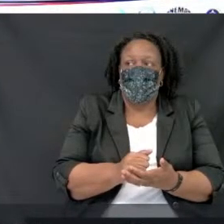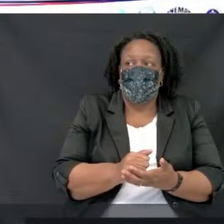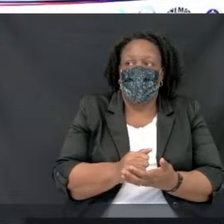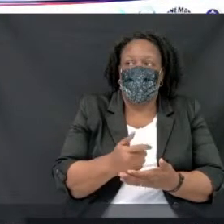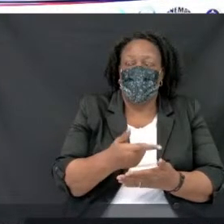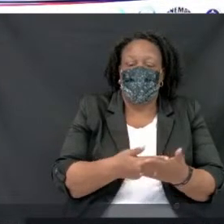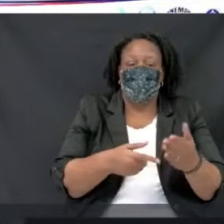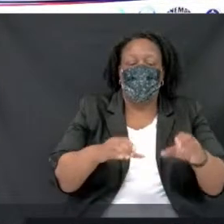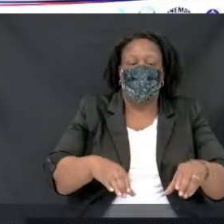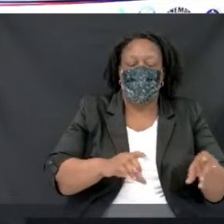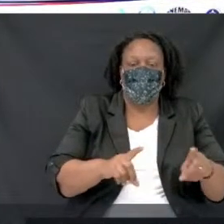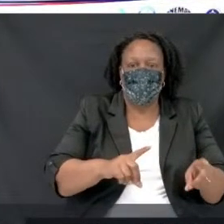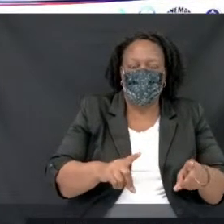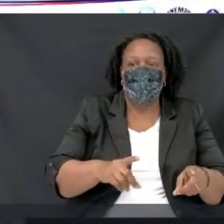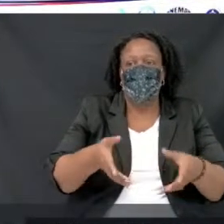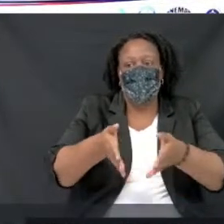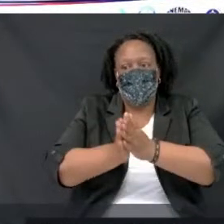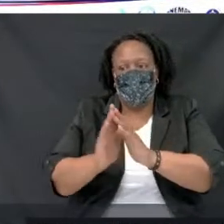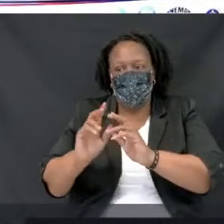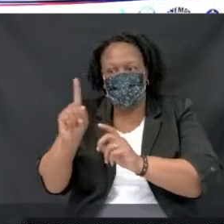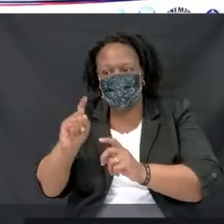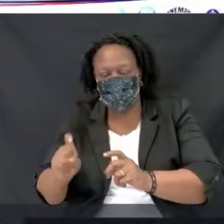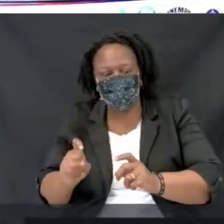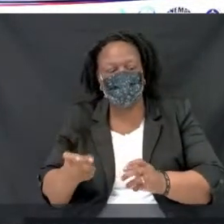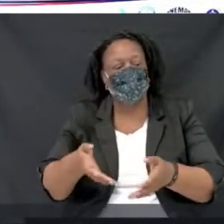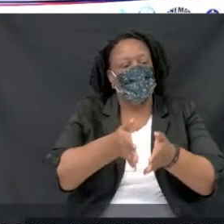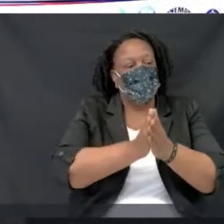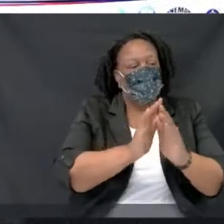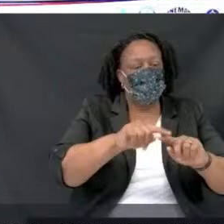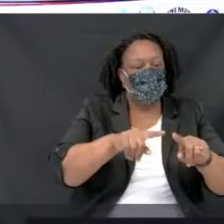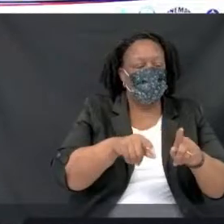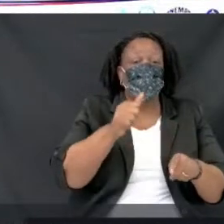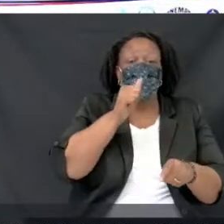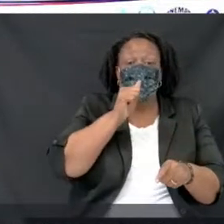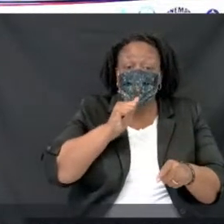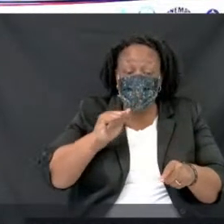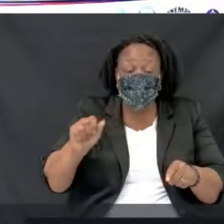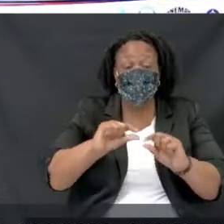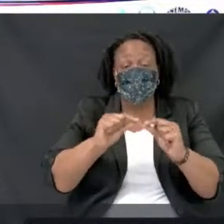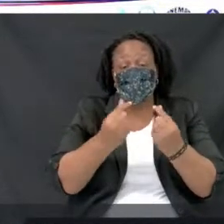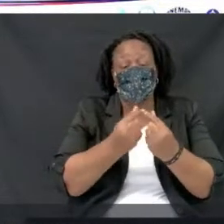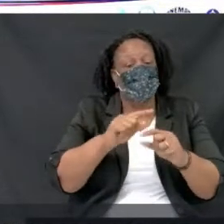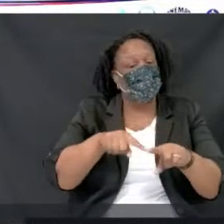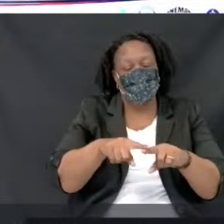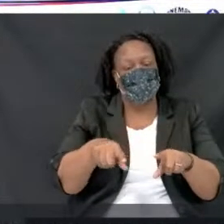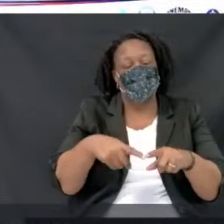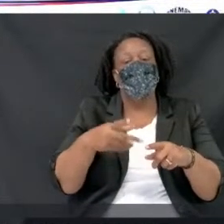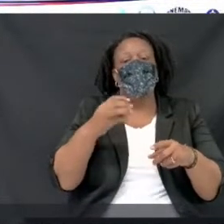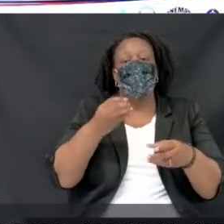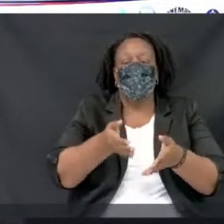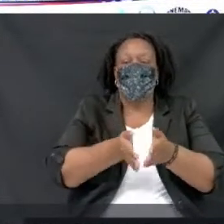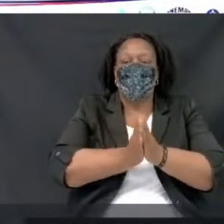and private agencies as bodies as may be necessary.